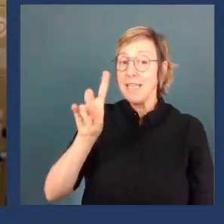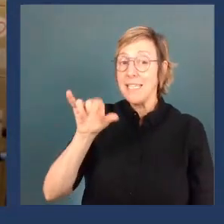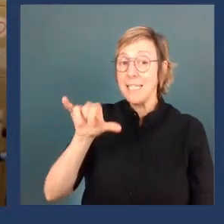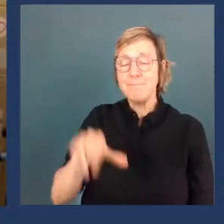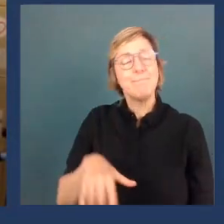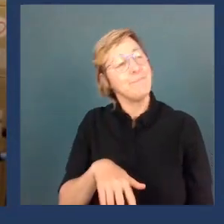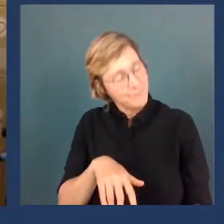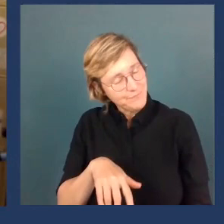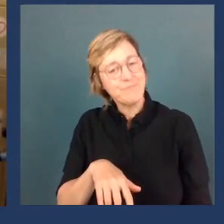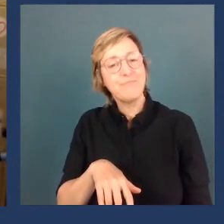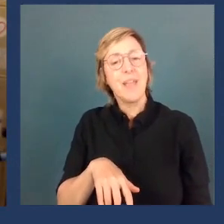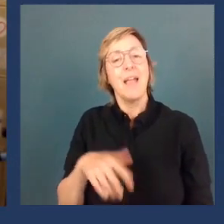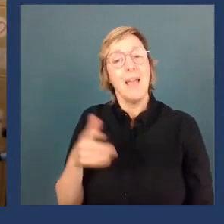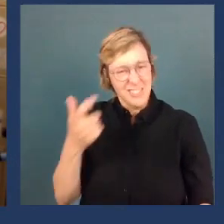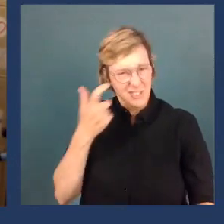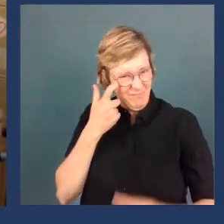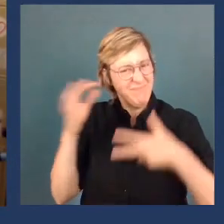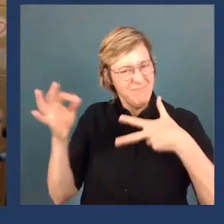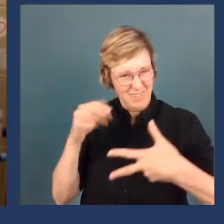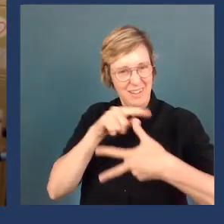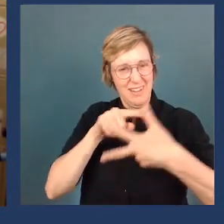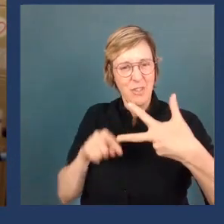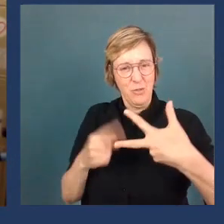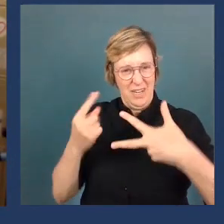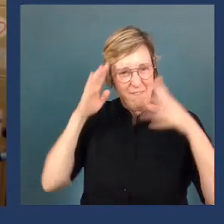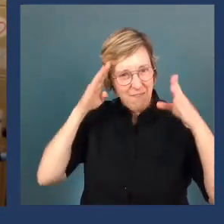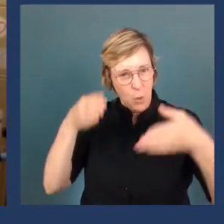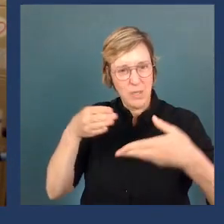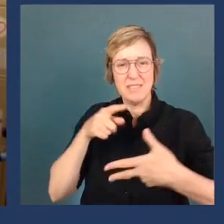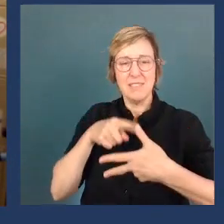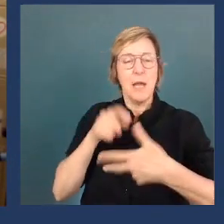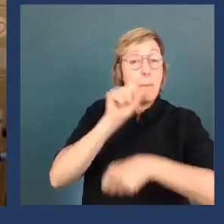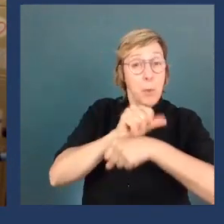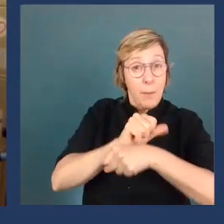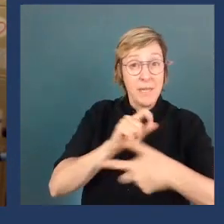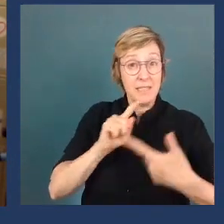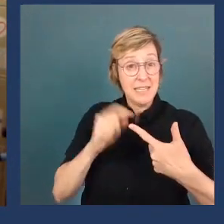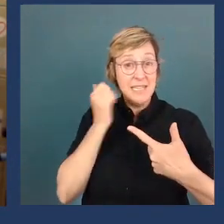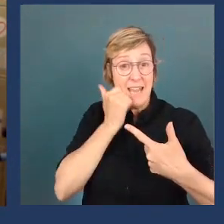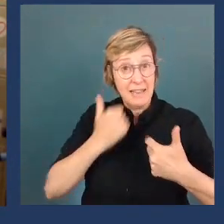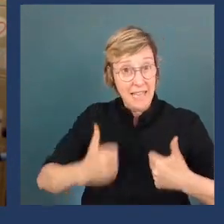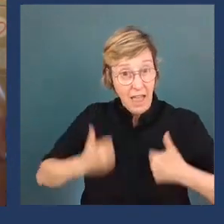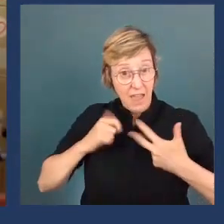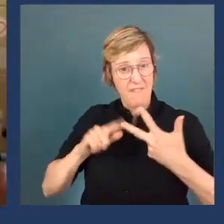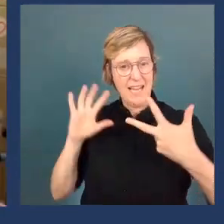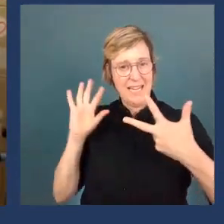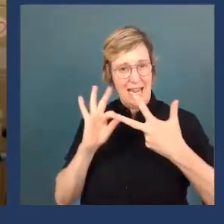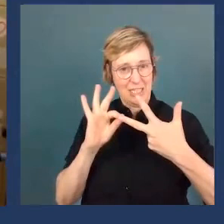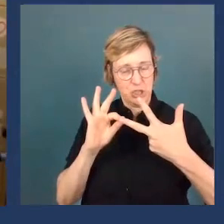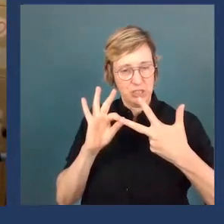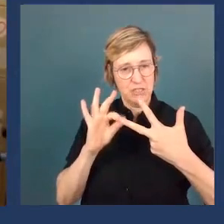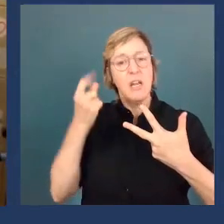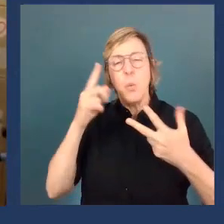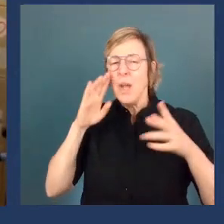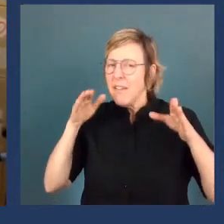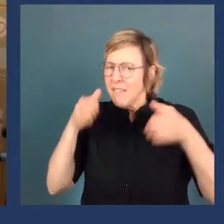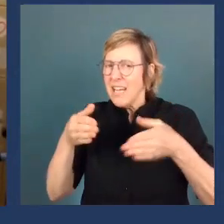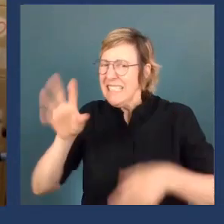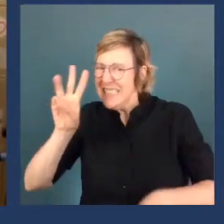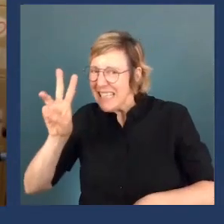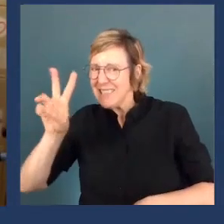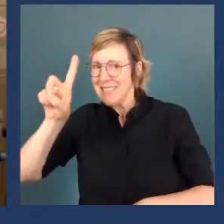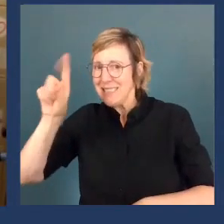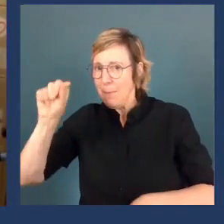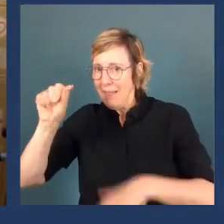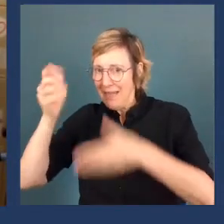areas: employment, daily life, and connection. And we're looking at funding projects across 6 disability segments. Those